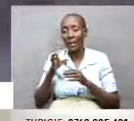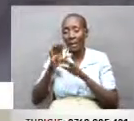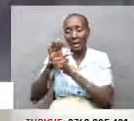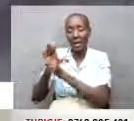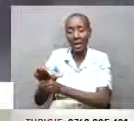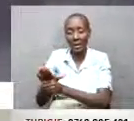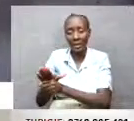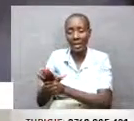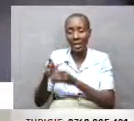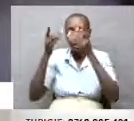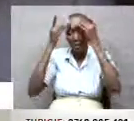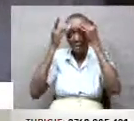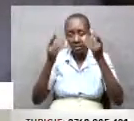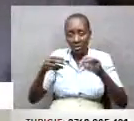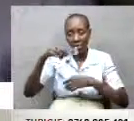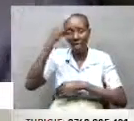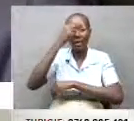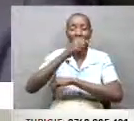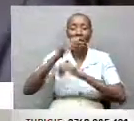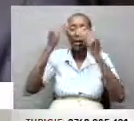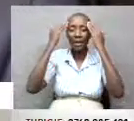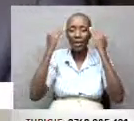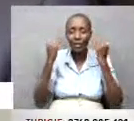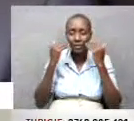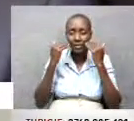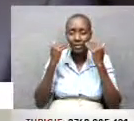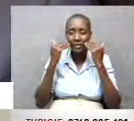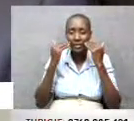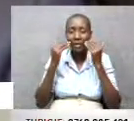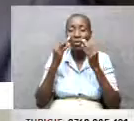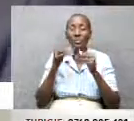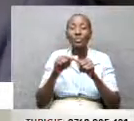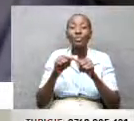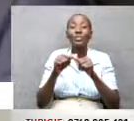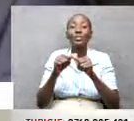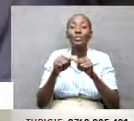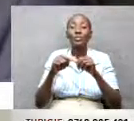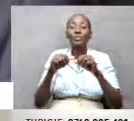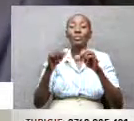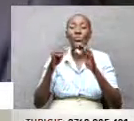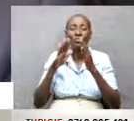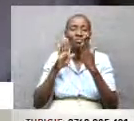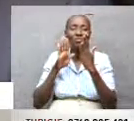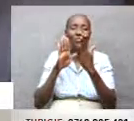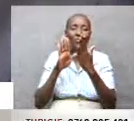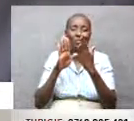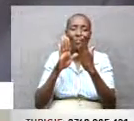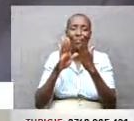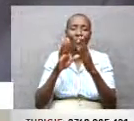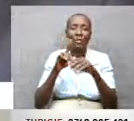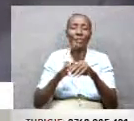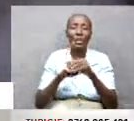petition number 284 of 2019, which suit we will continue to pursue as the petition seeks